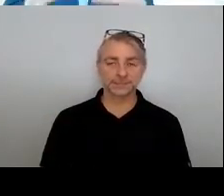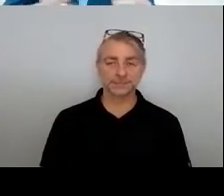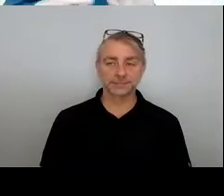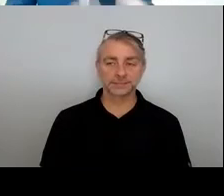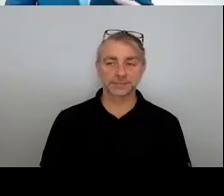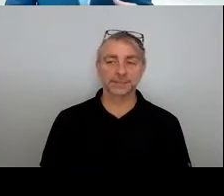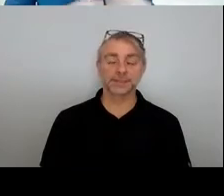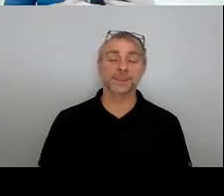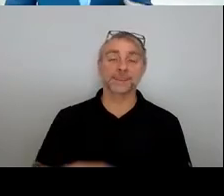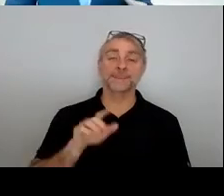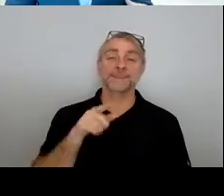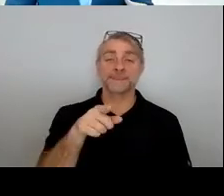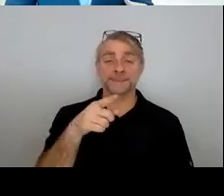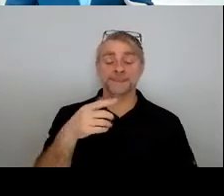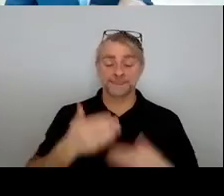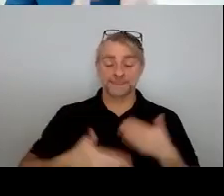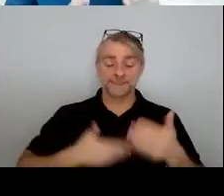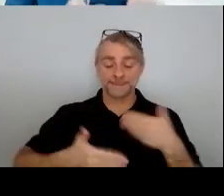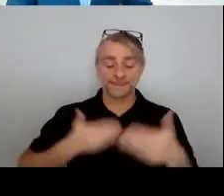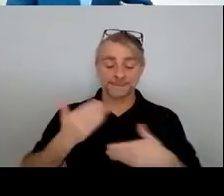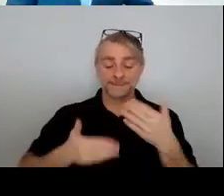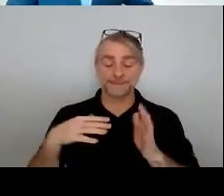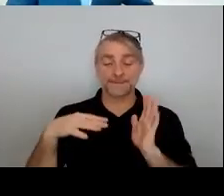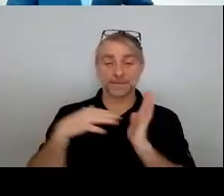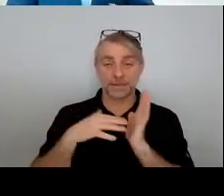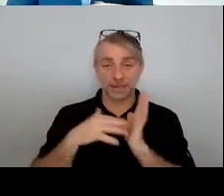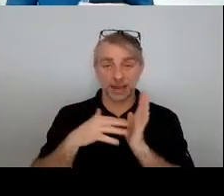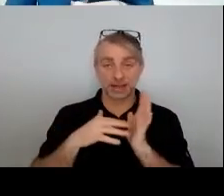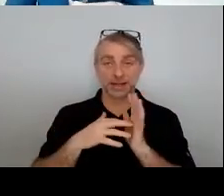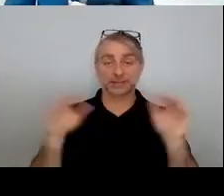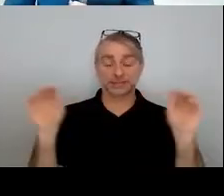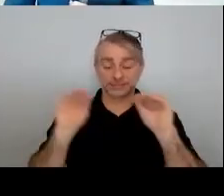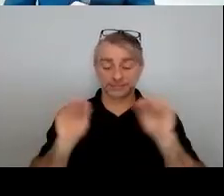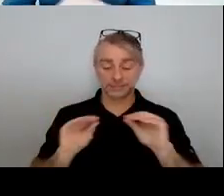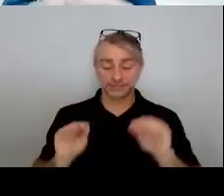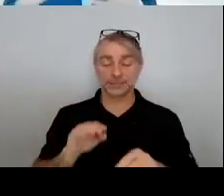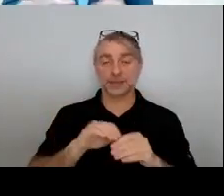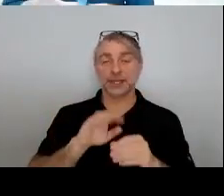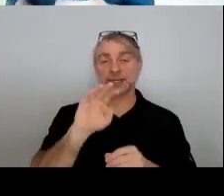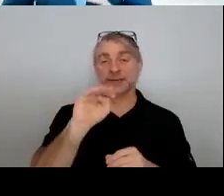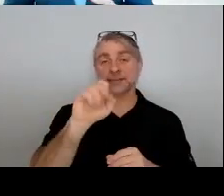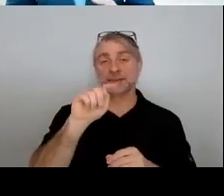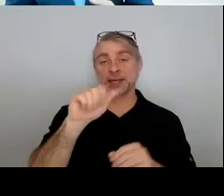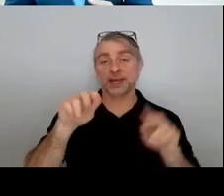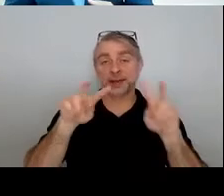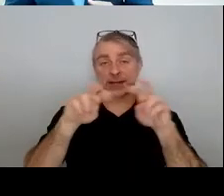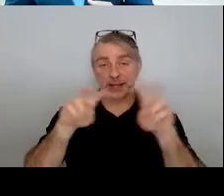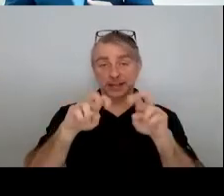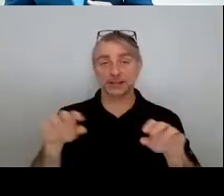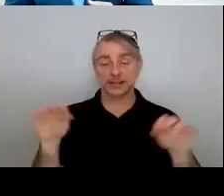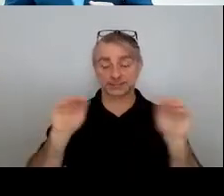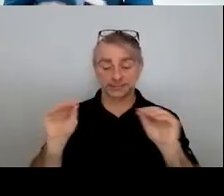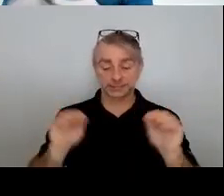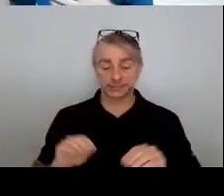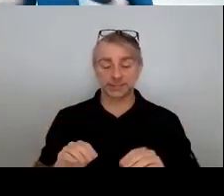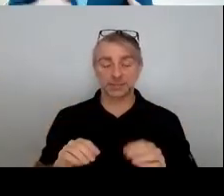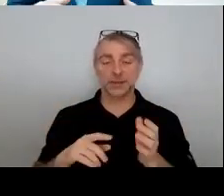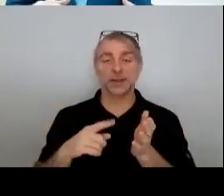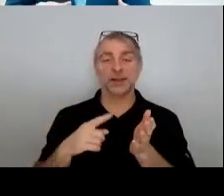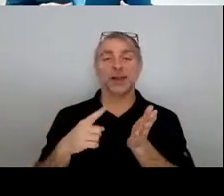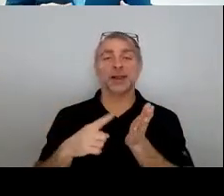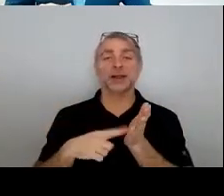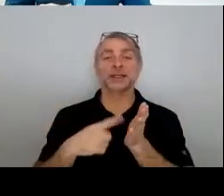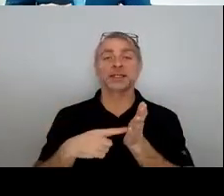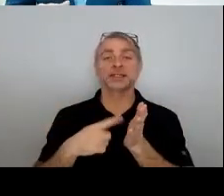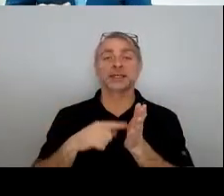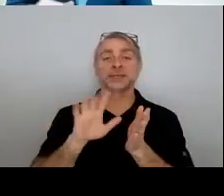within your set of studies that are included in your meta-analysis, that a few of them have a dichotomous